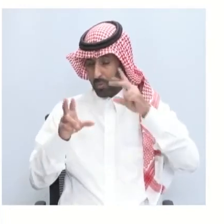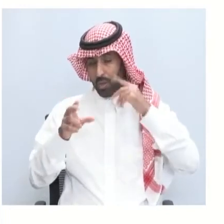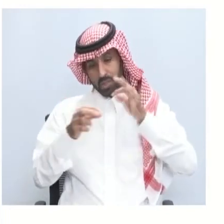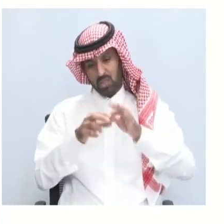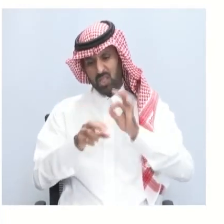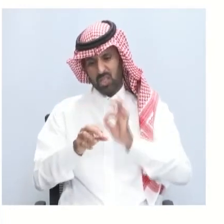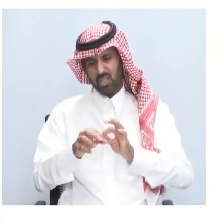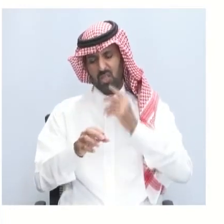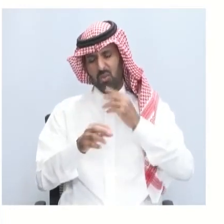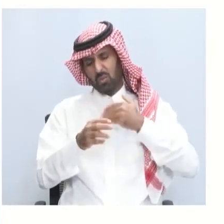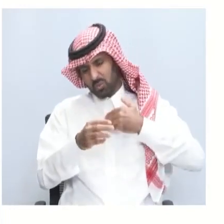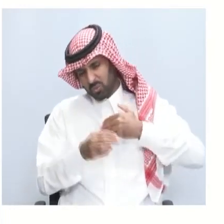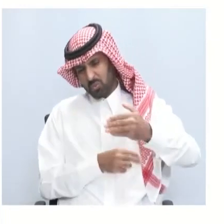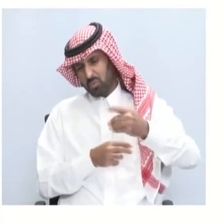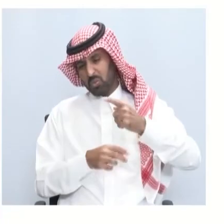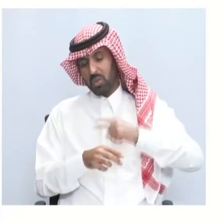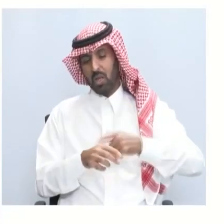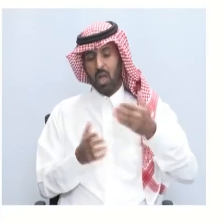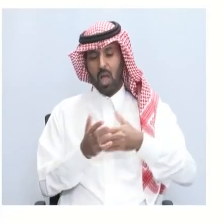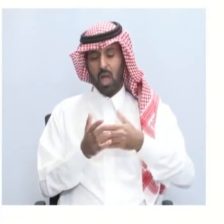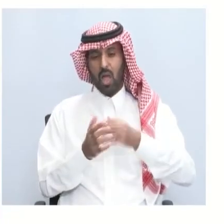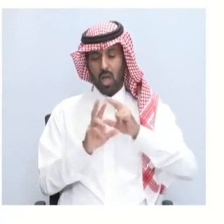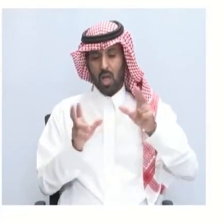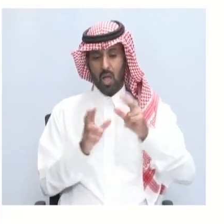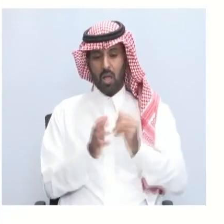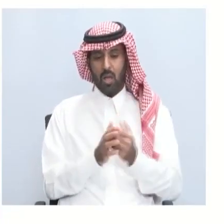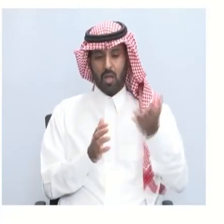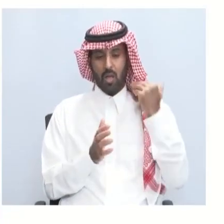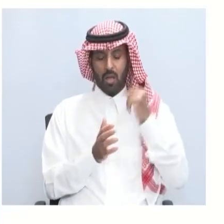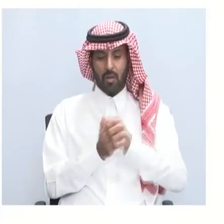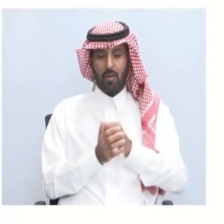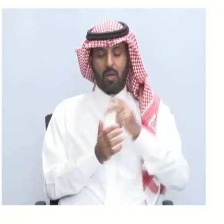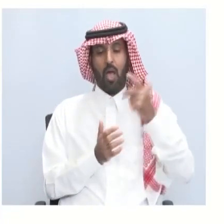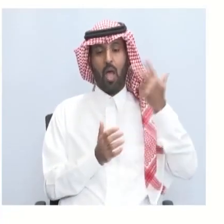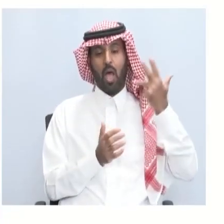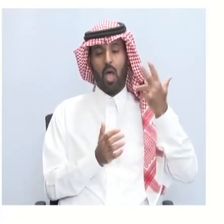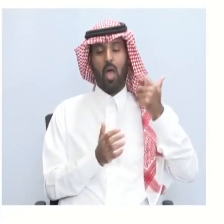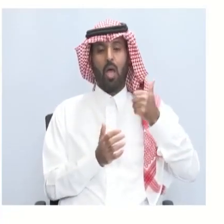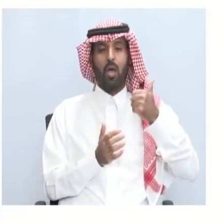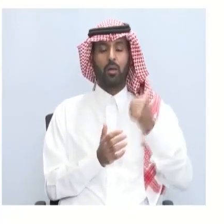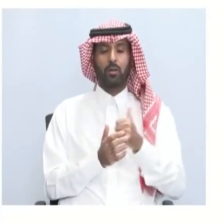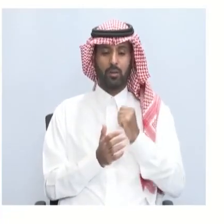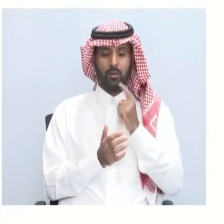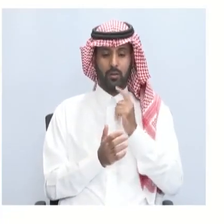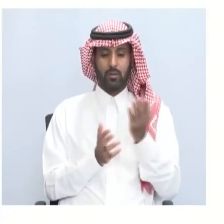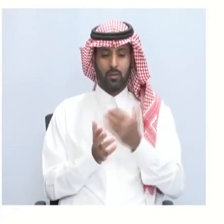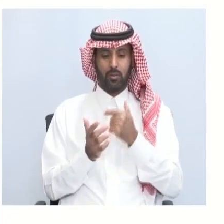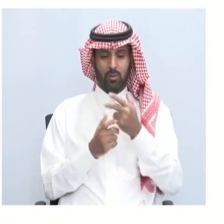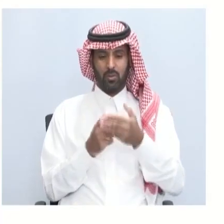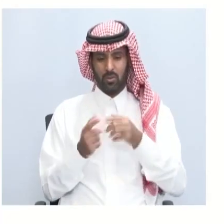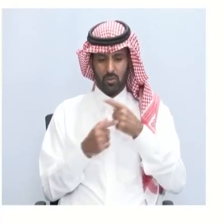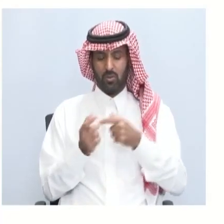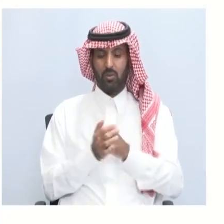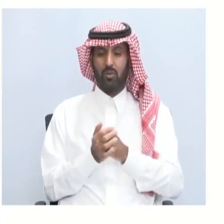in 1952. The last episode was broadcast in September 2009. So it ran